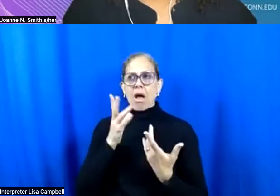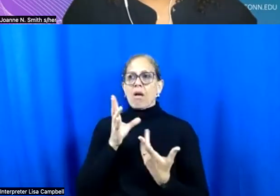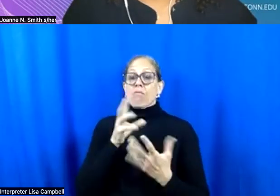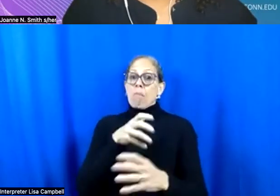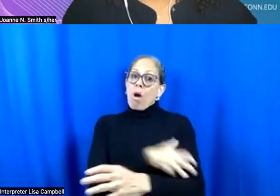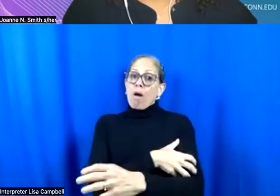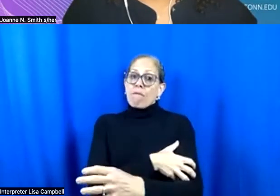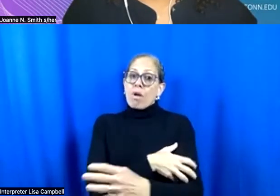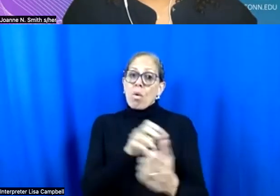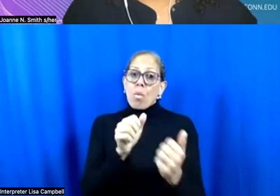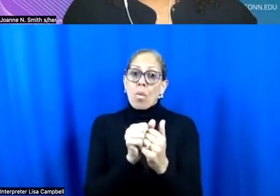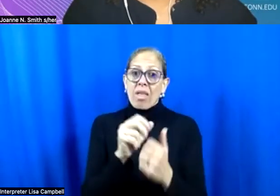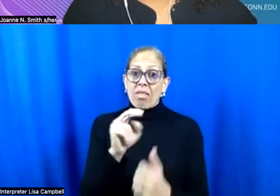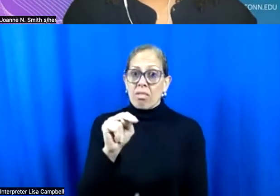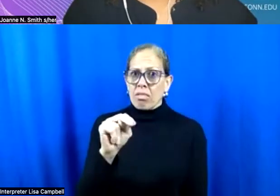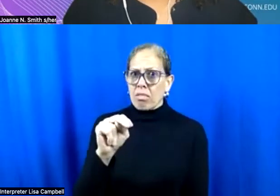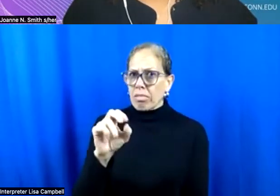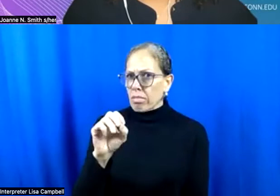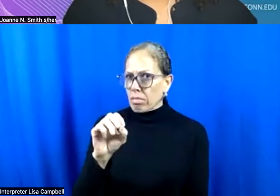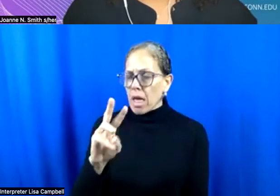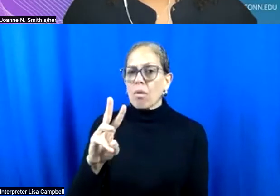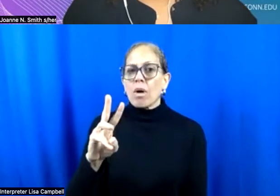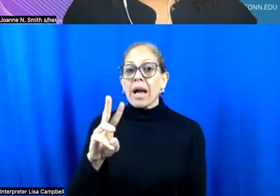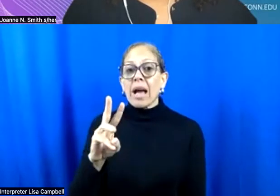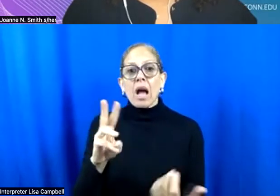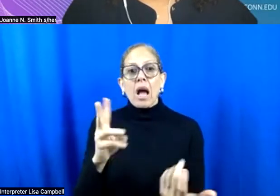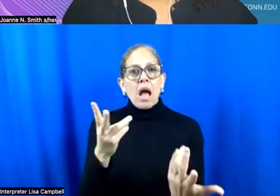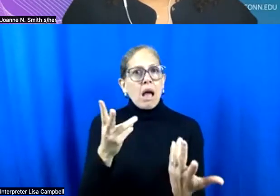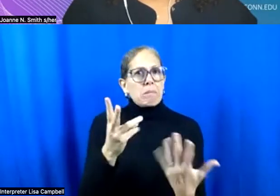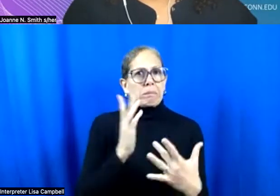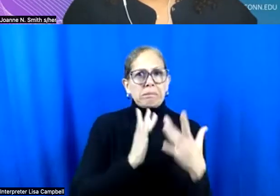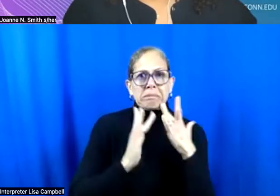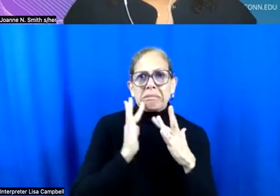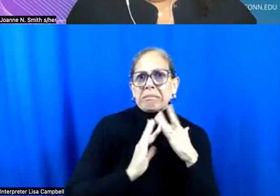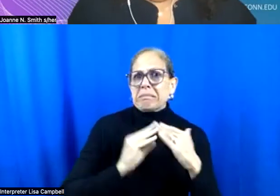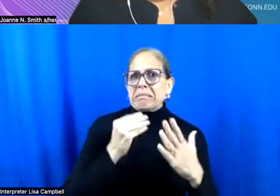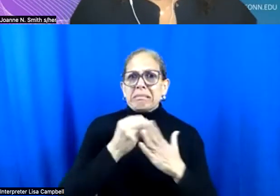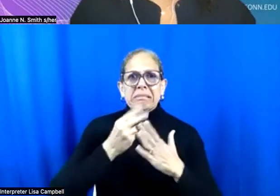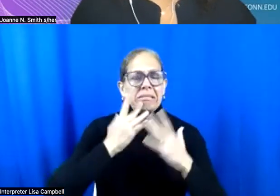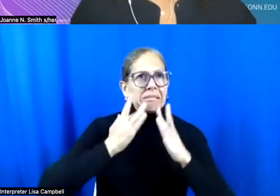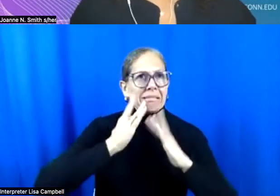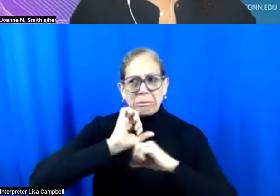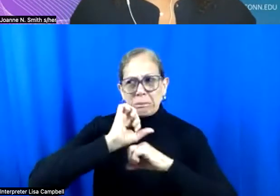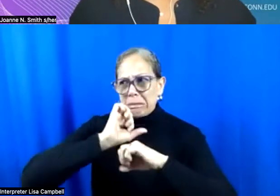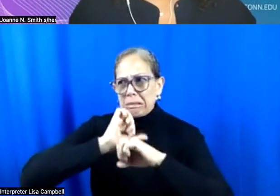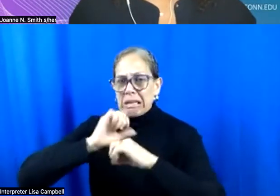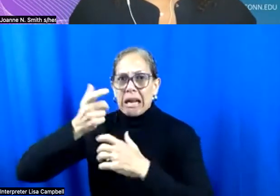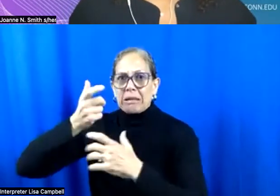No, because it took 12 years. It was single digits in a checking account. It was so many